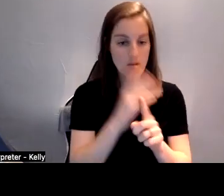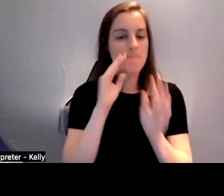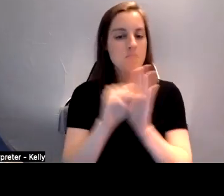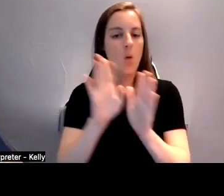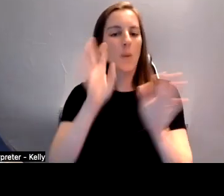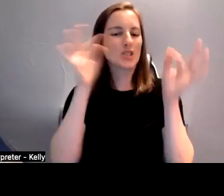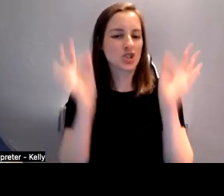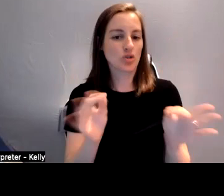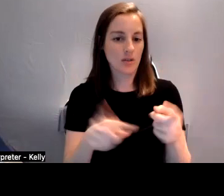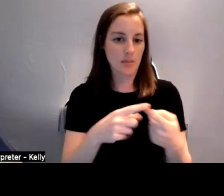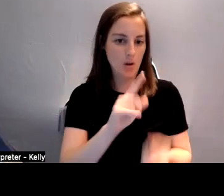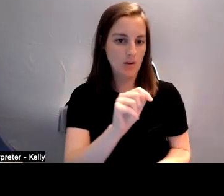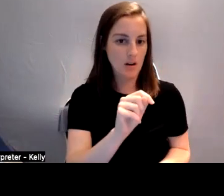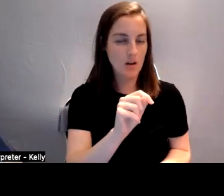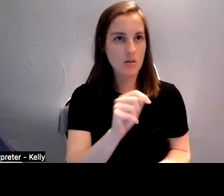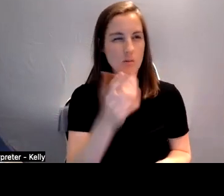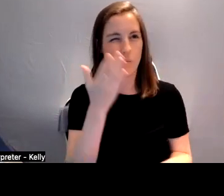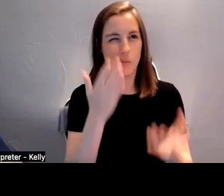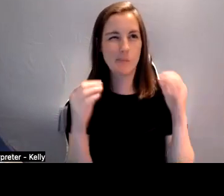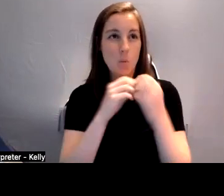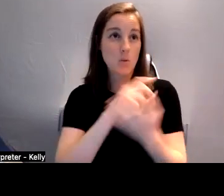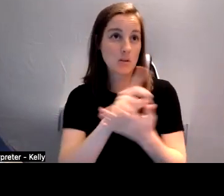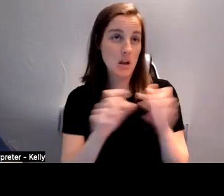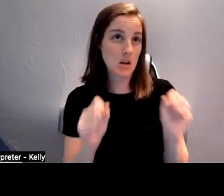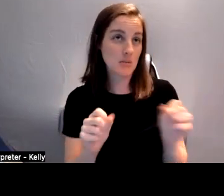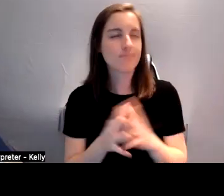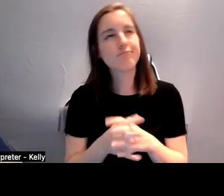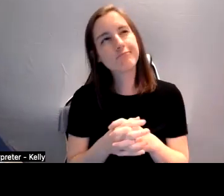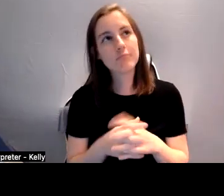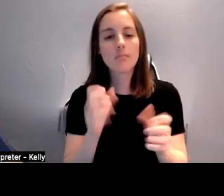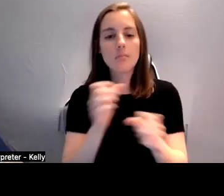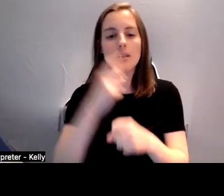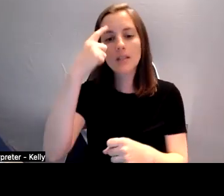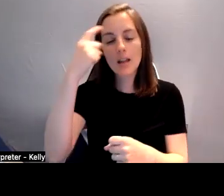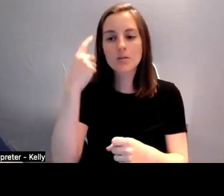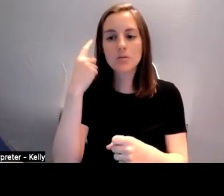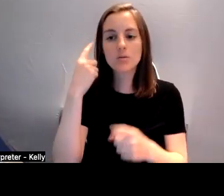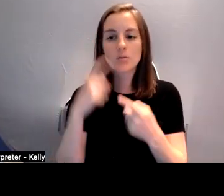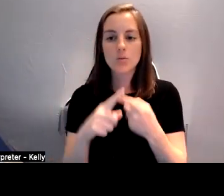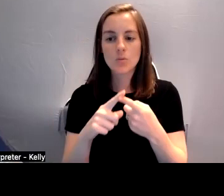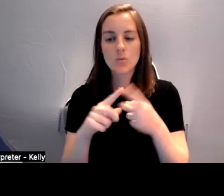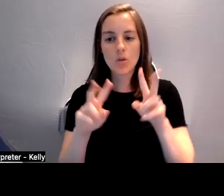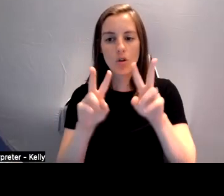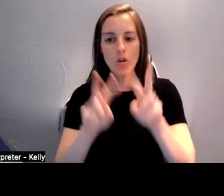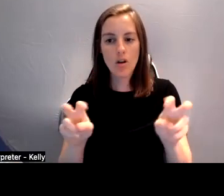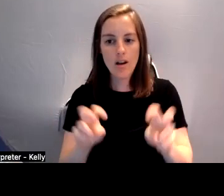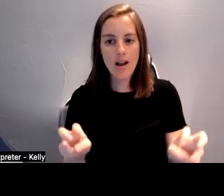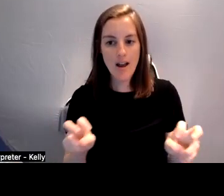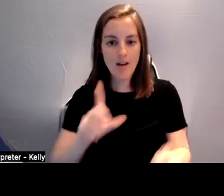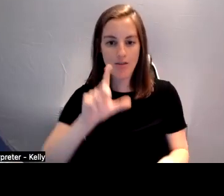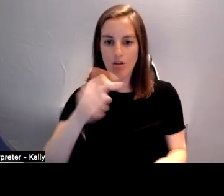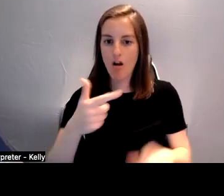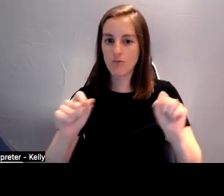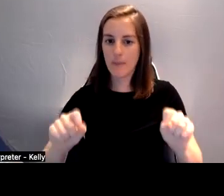this thing, it would be maybe more designable. The model, it's probably makes sense to more look at the log